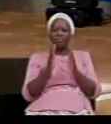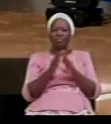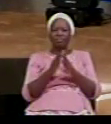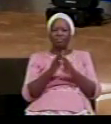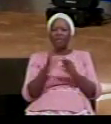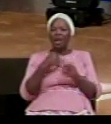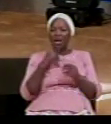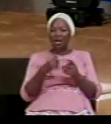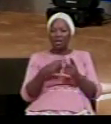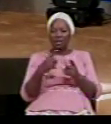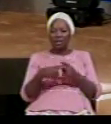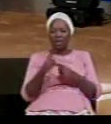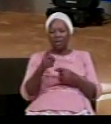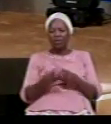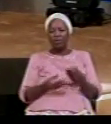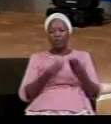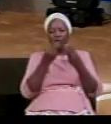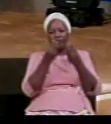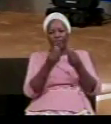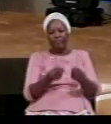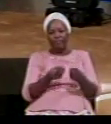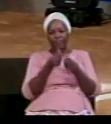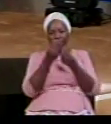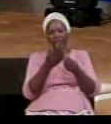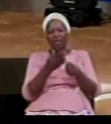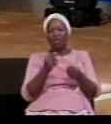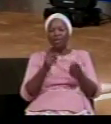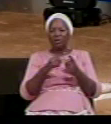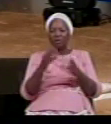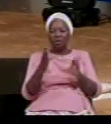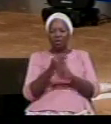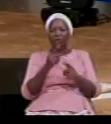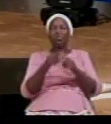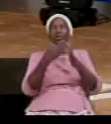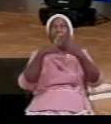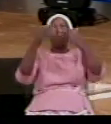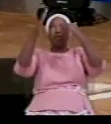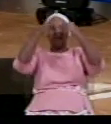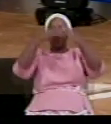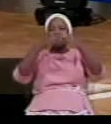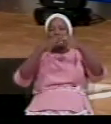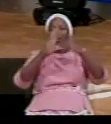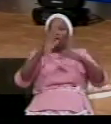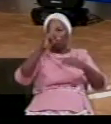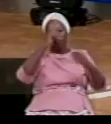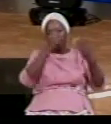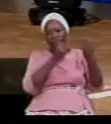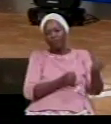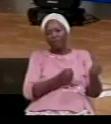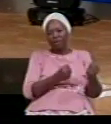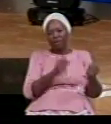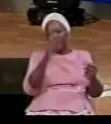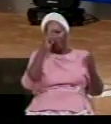And then your feet to get to heaven. Your faith. Faith